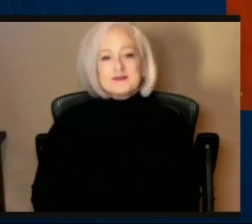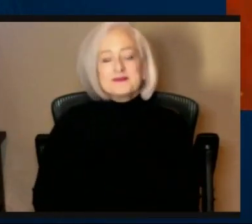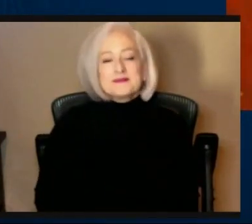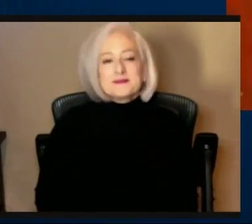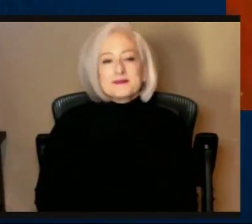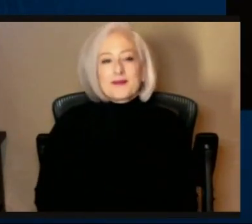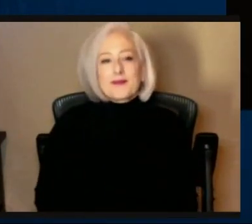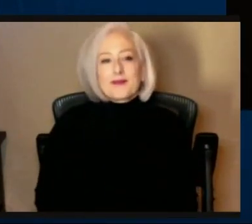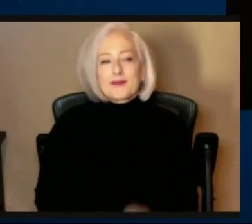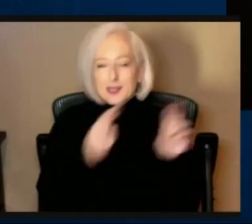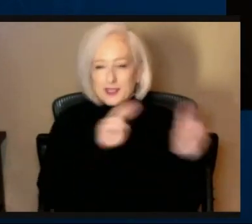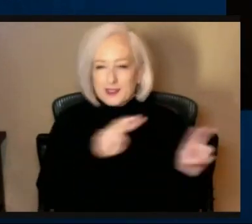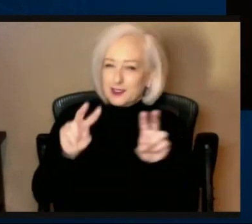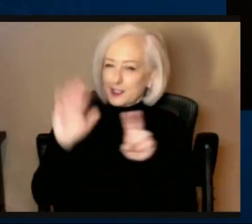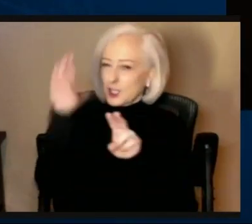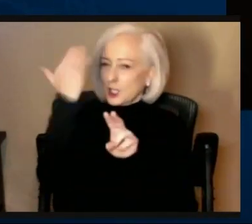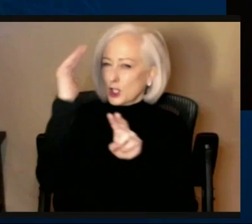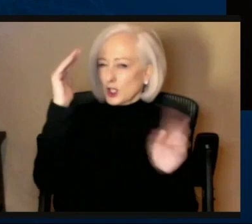Looking good.